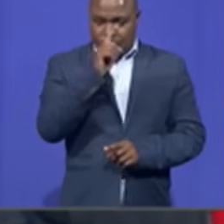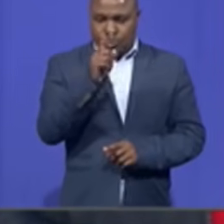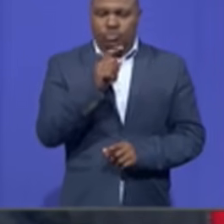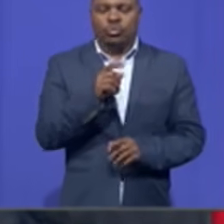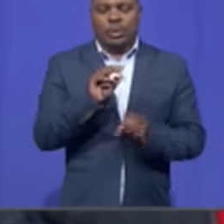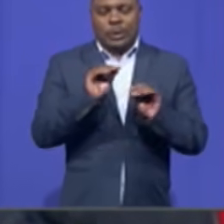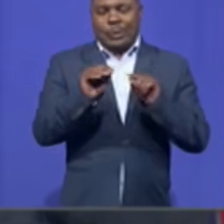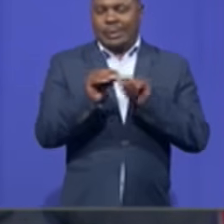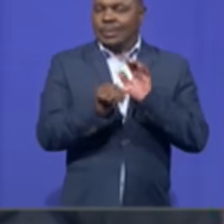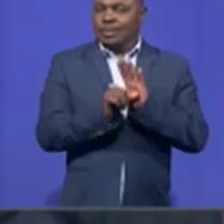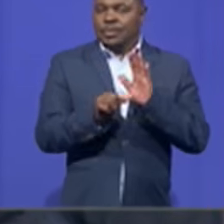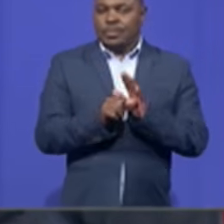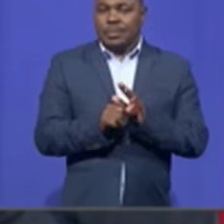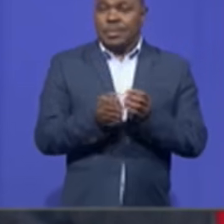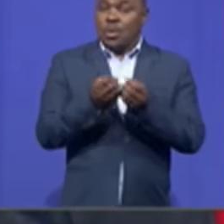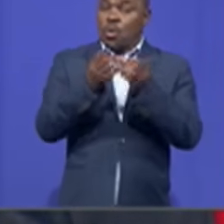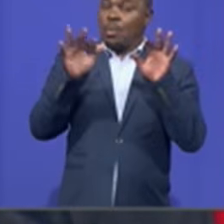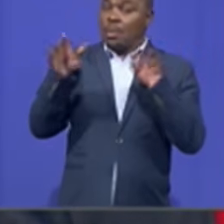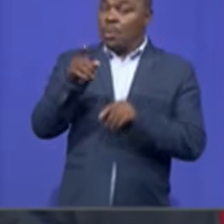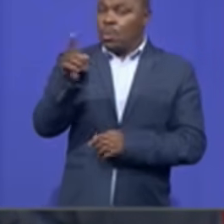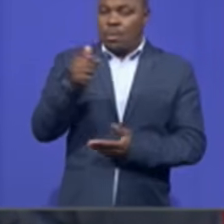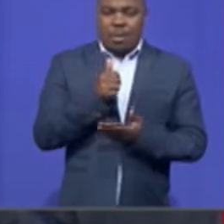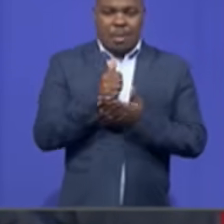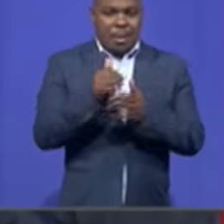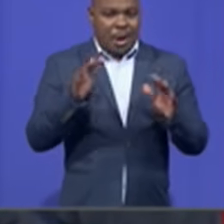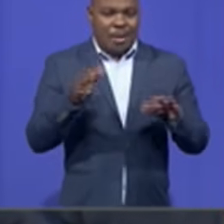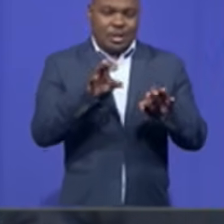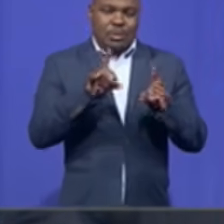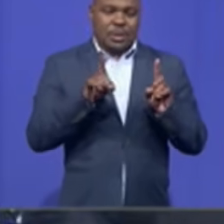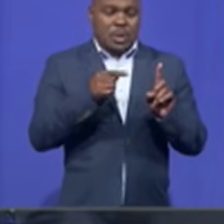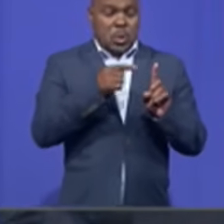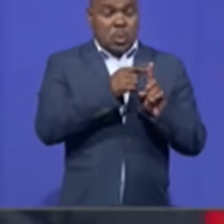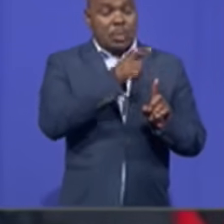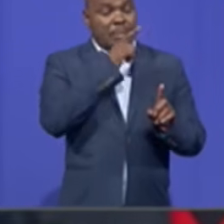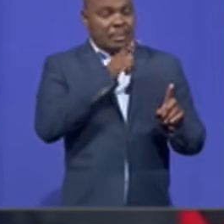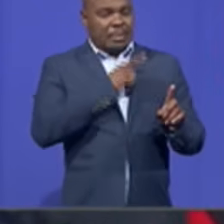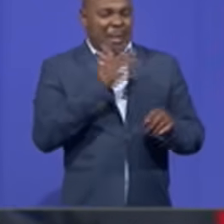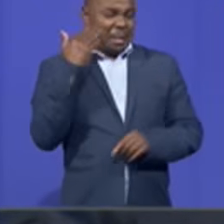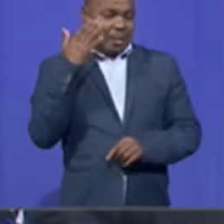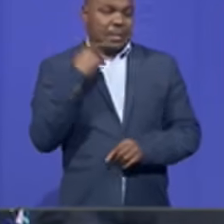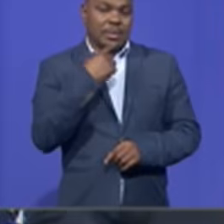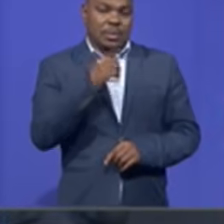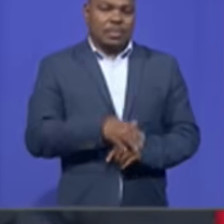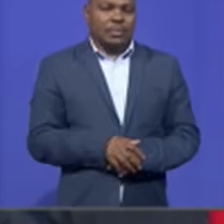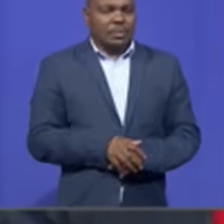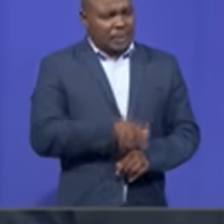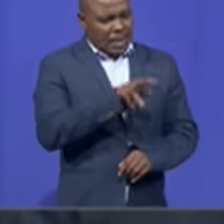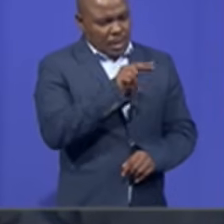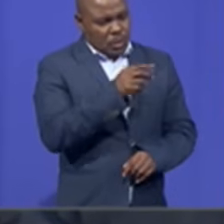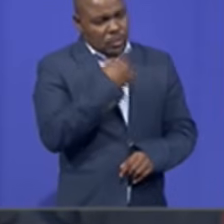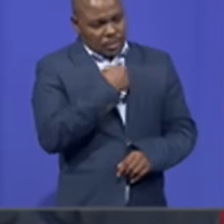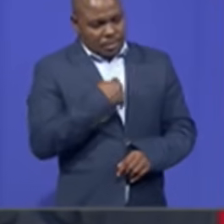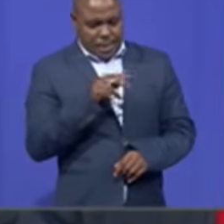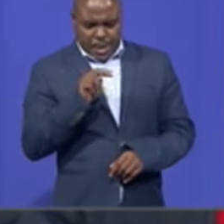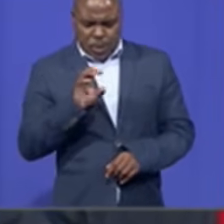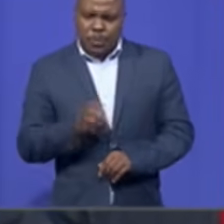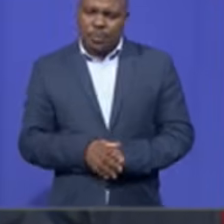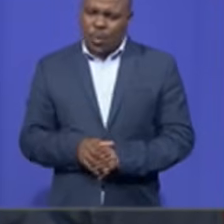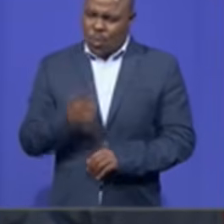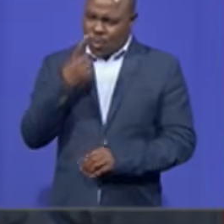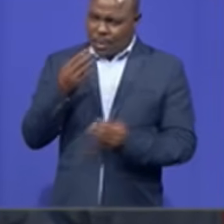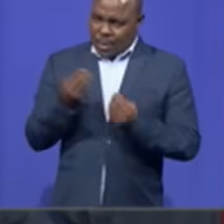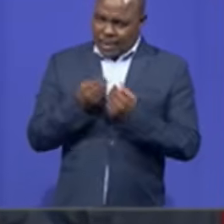over to sit in terms of education. He told me at one time that Neo, you know, one of the things